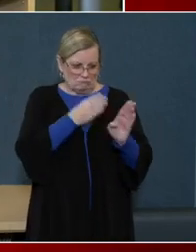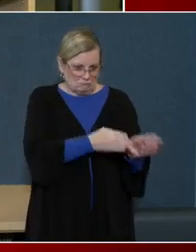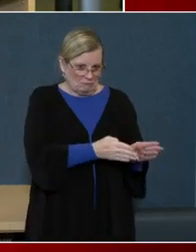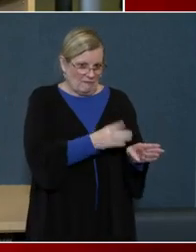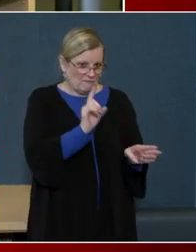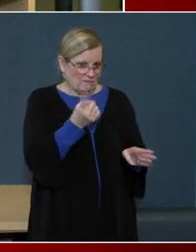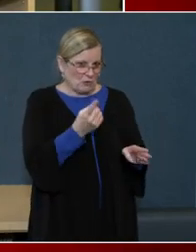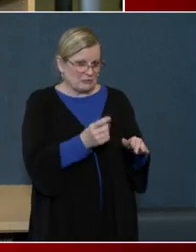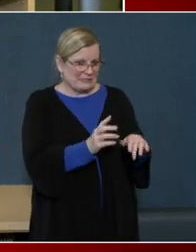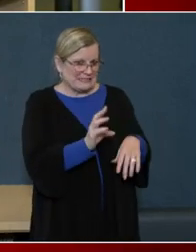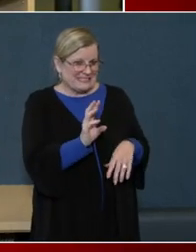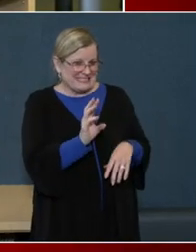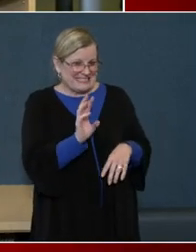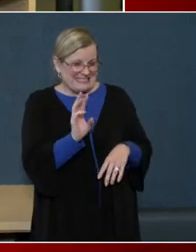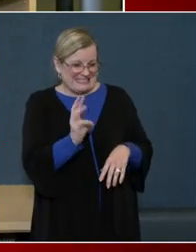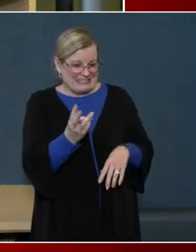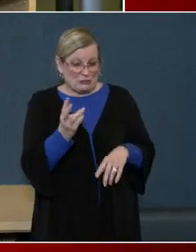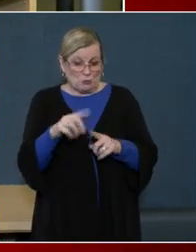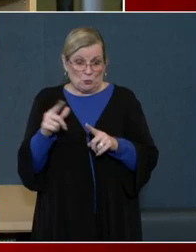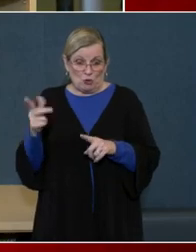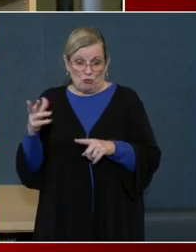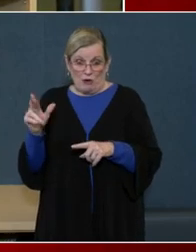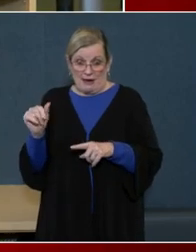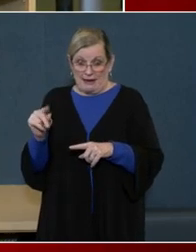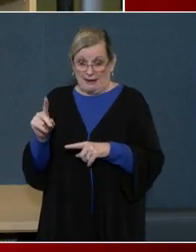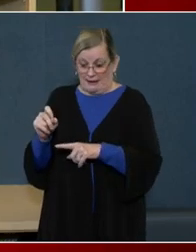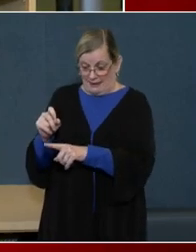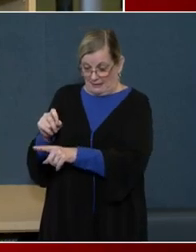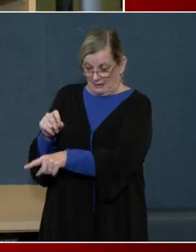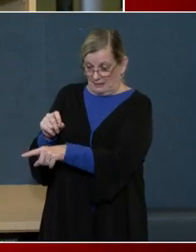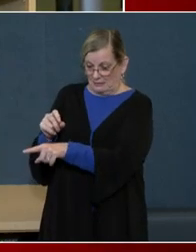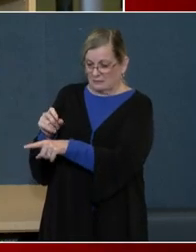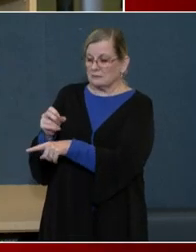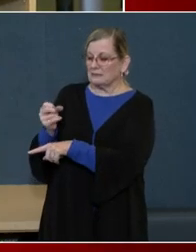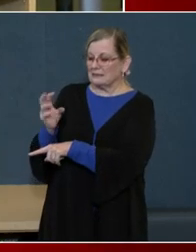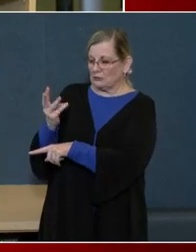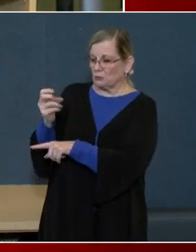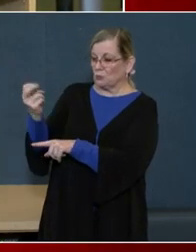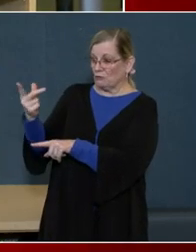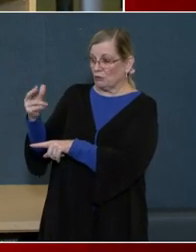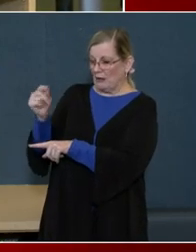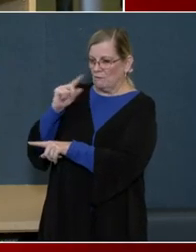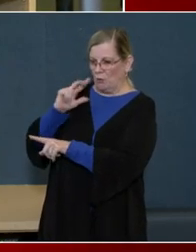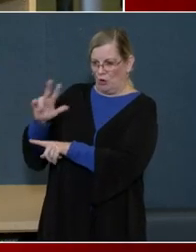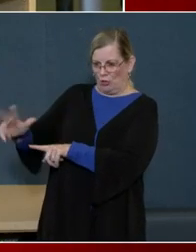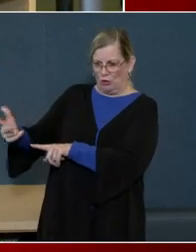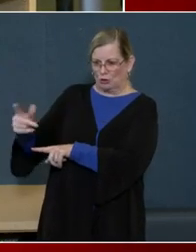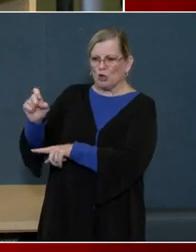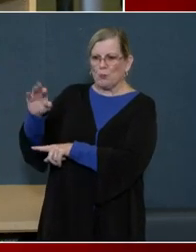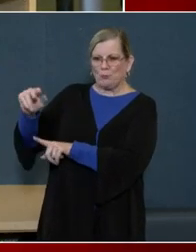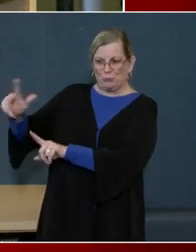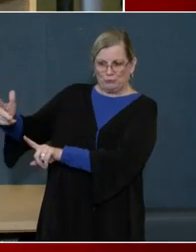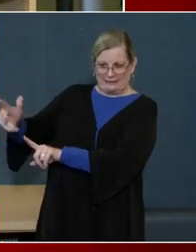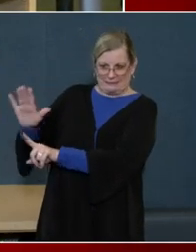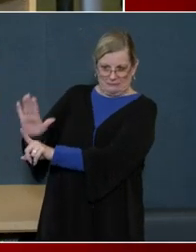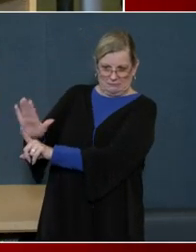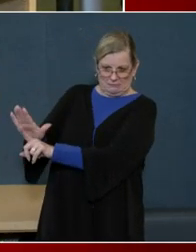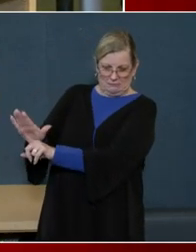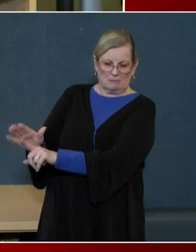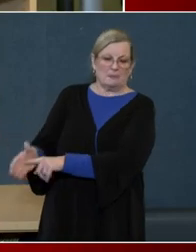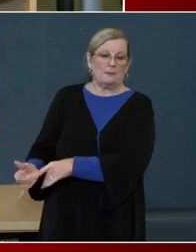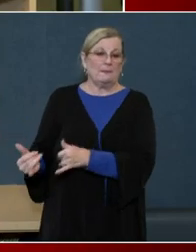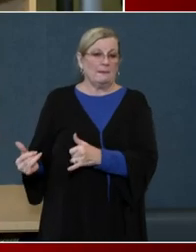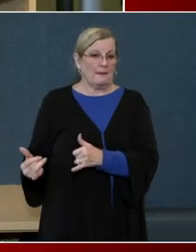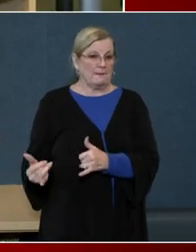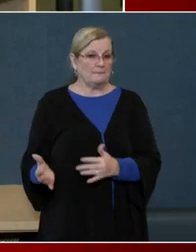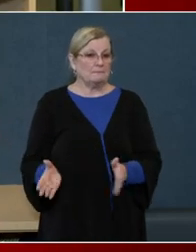for term 3. However, there are secondary students that are being served in our student support centers, and